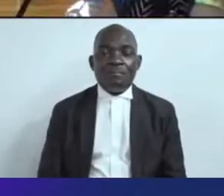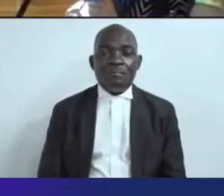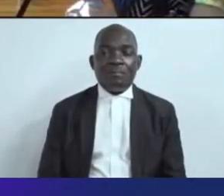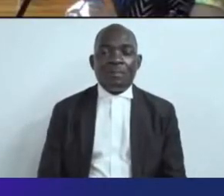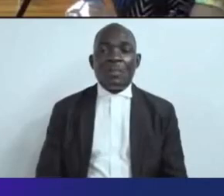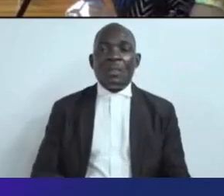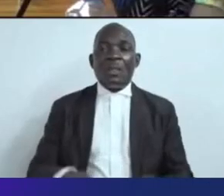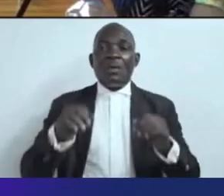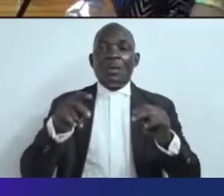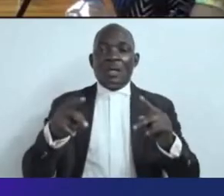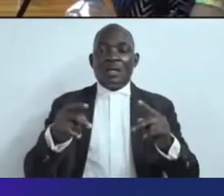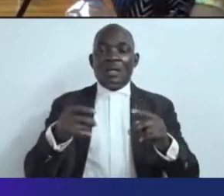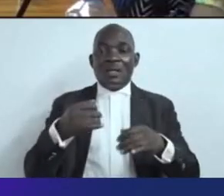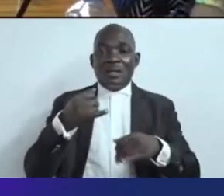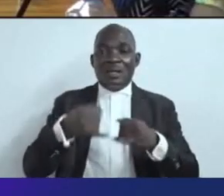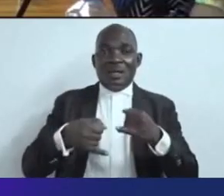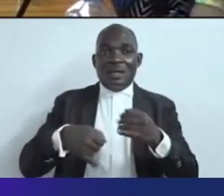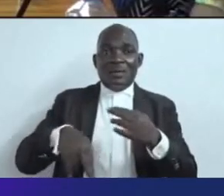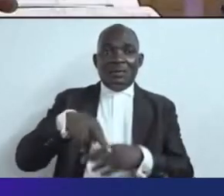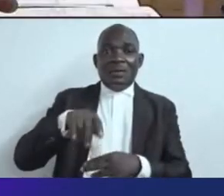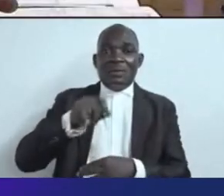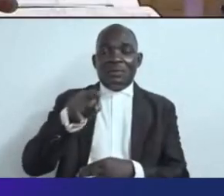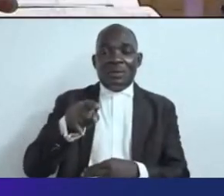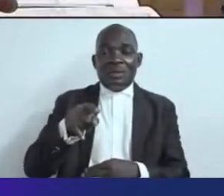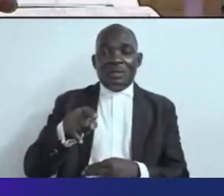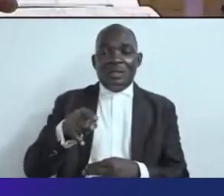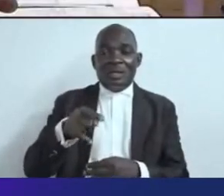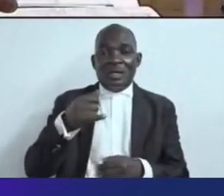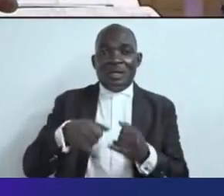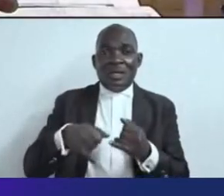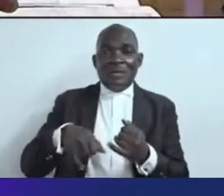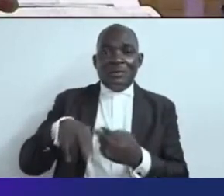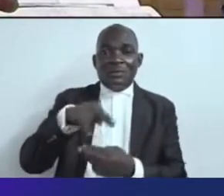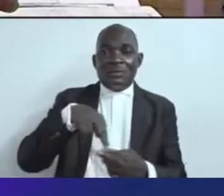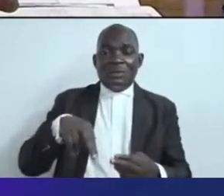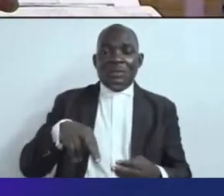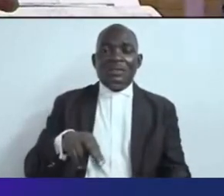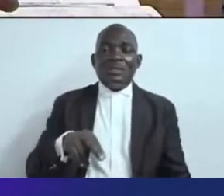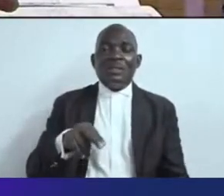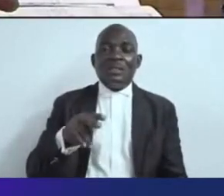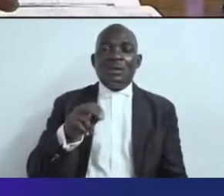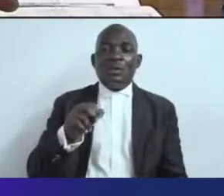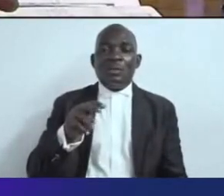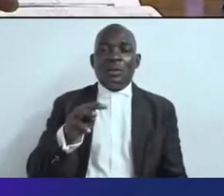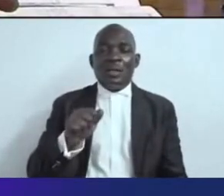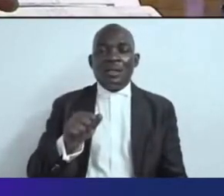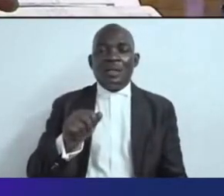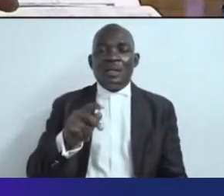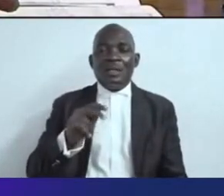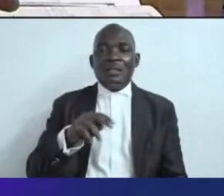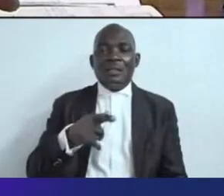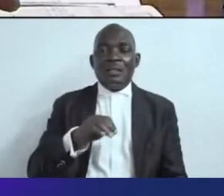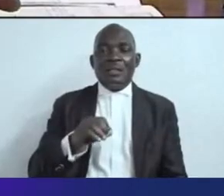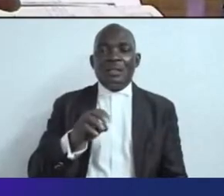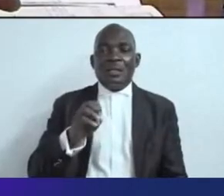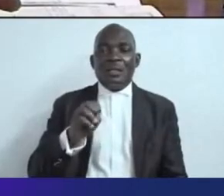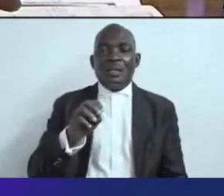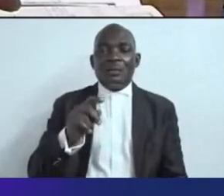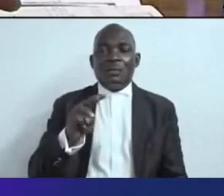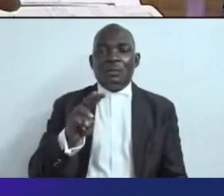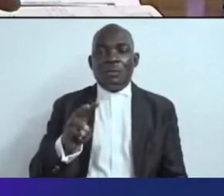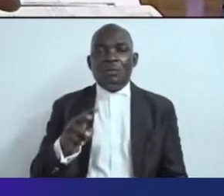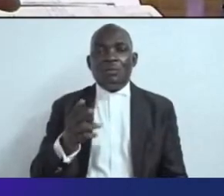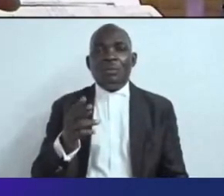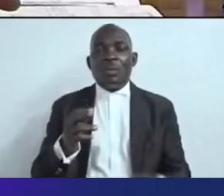Thank you. Last round, Norvan Kingsley Echo.